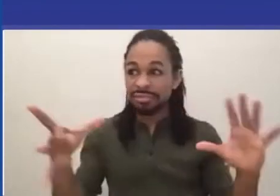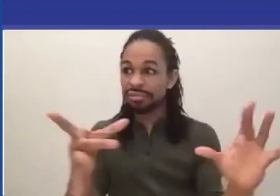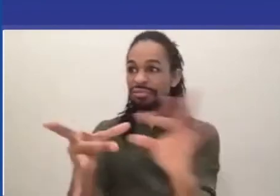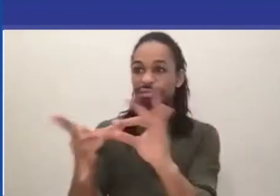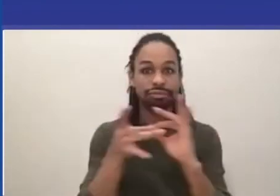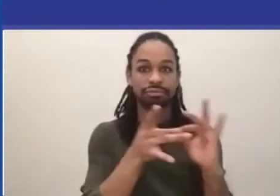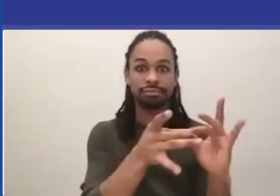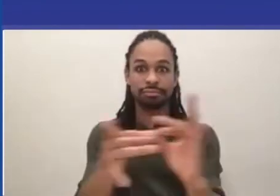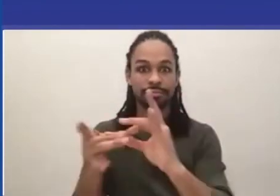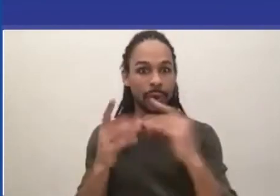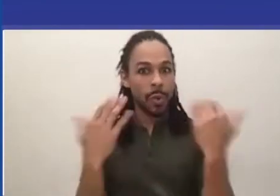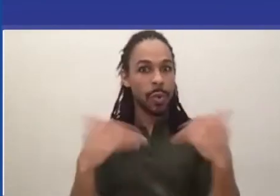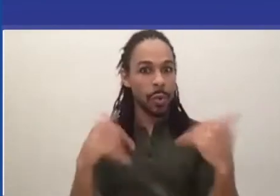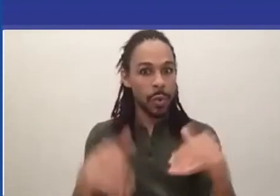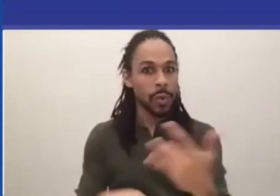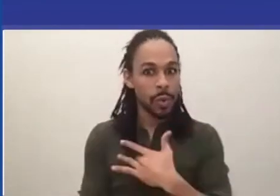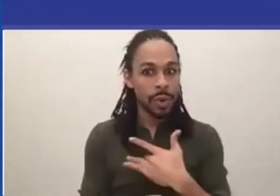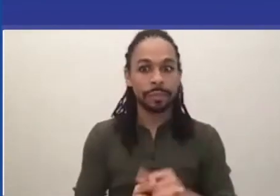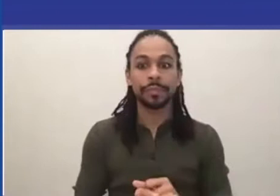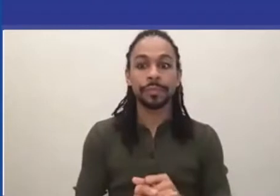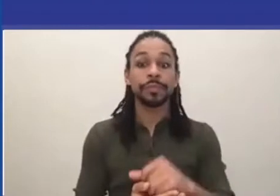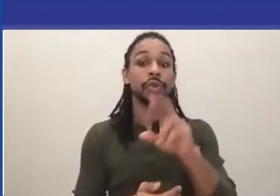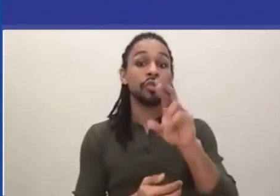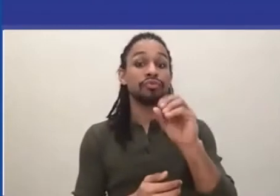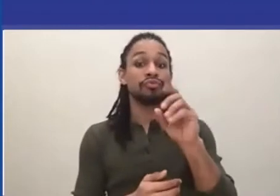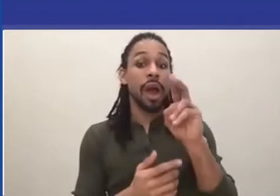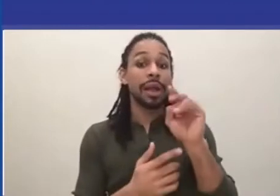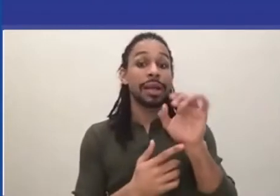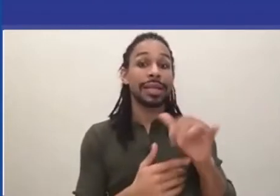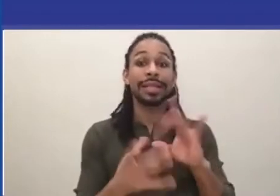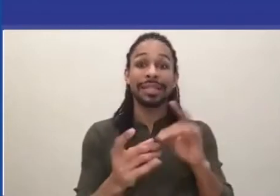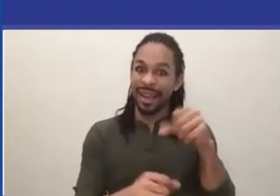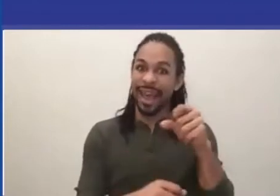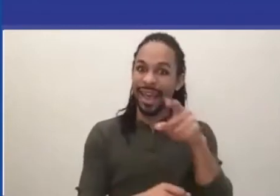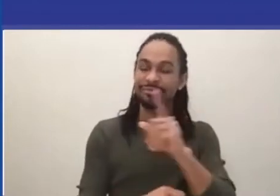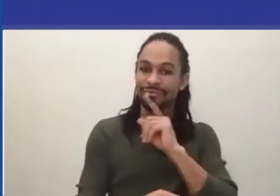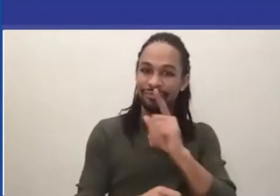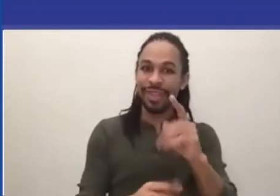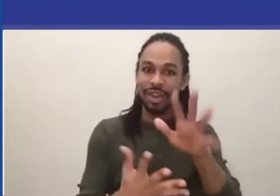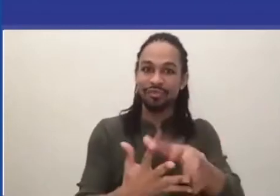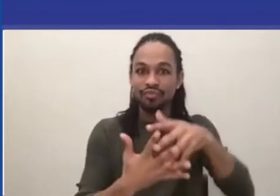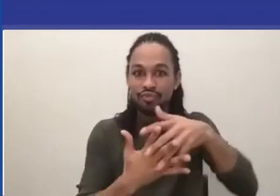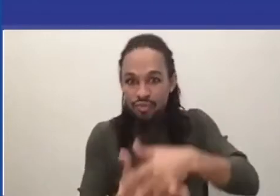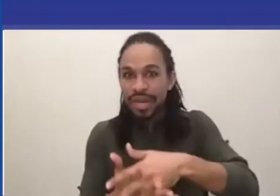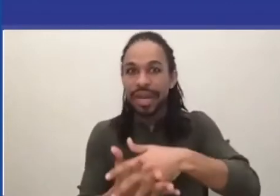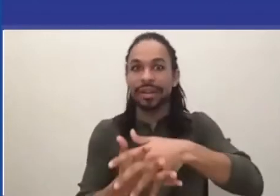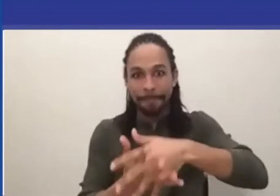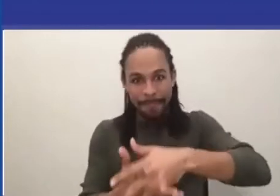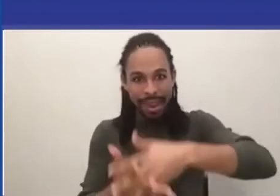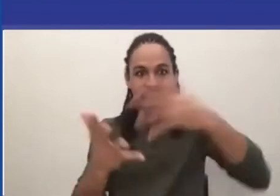you've rooted some things in conversation and connection that can then lay a groundwork for